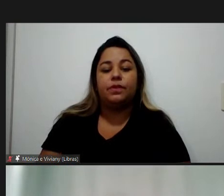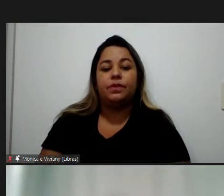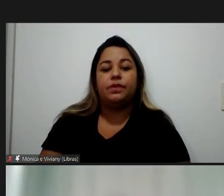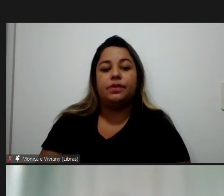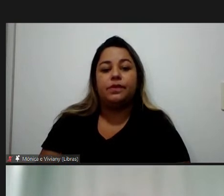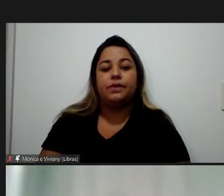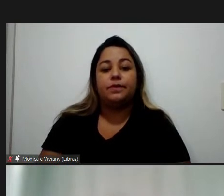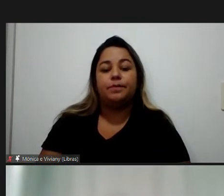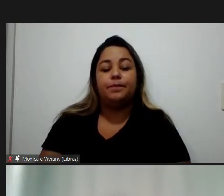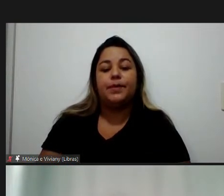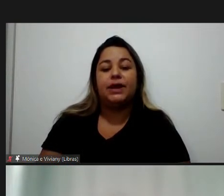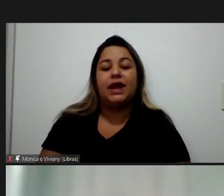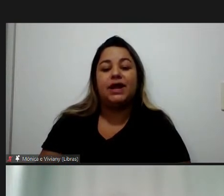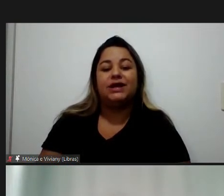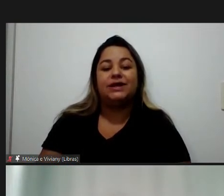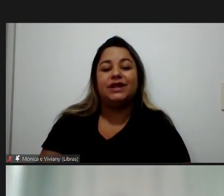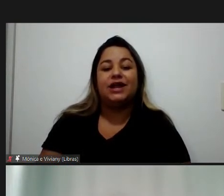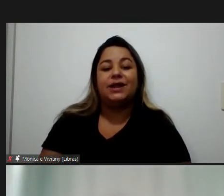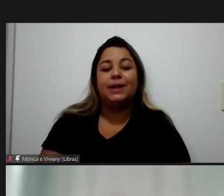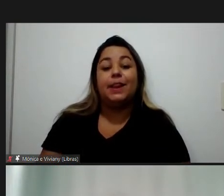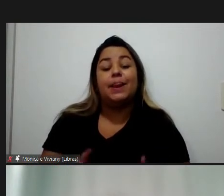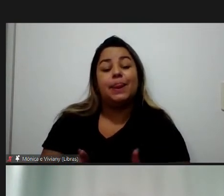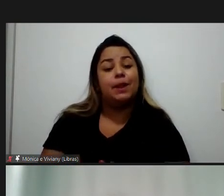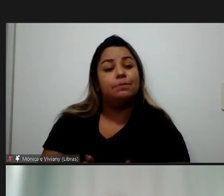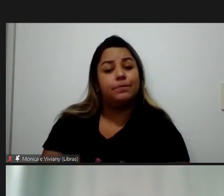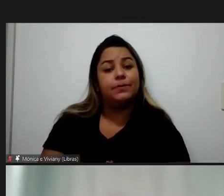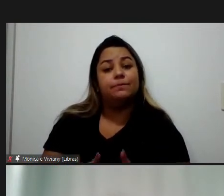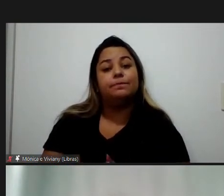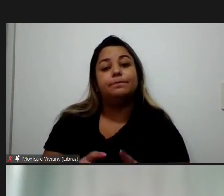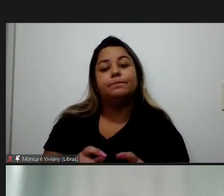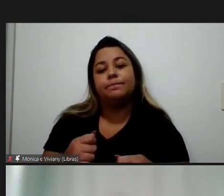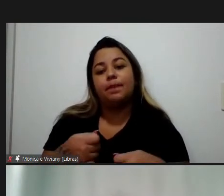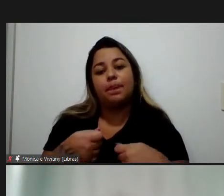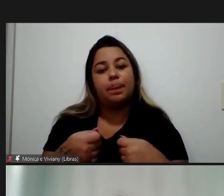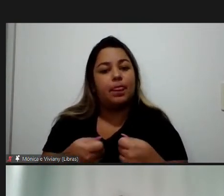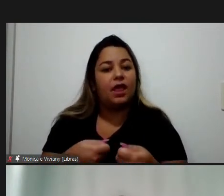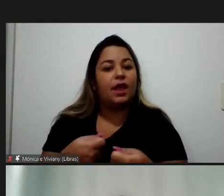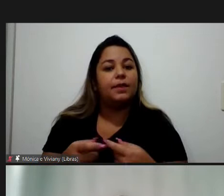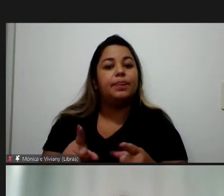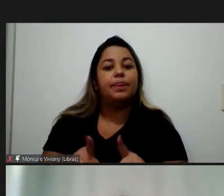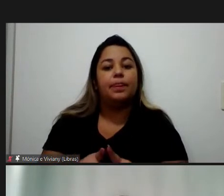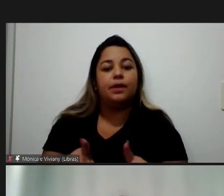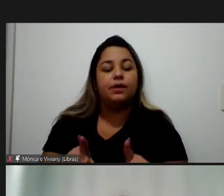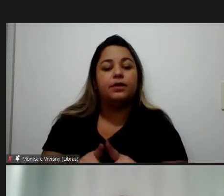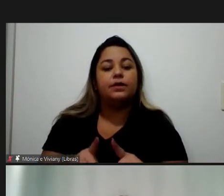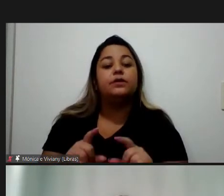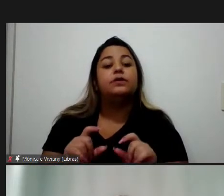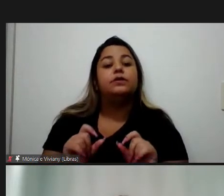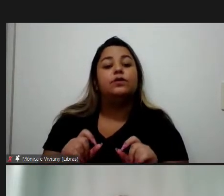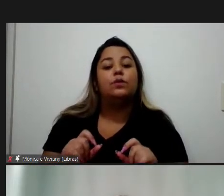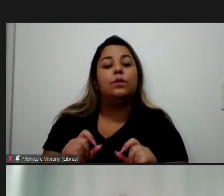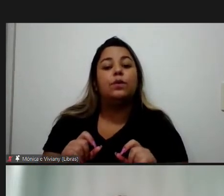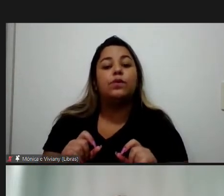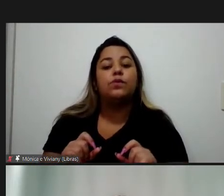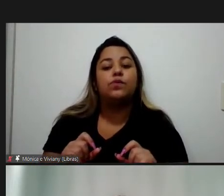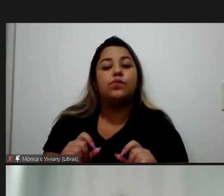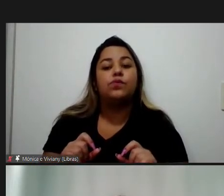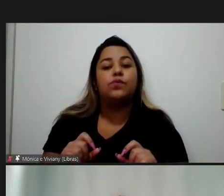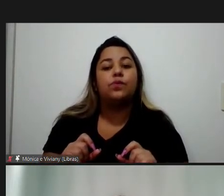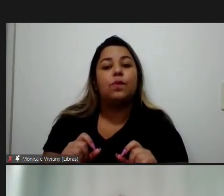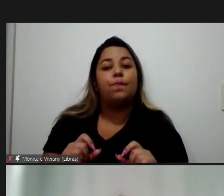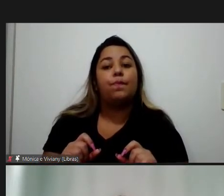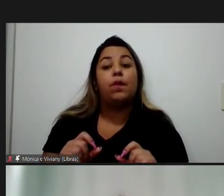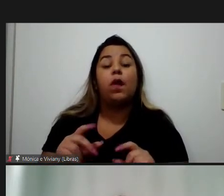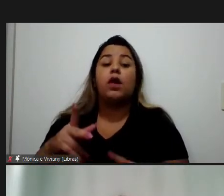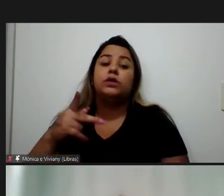to provide services in a more efficient way and to compensate the providers for the services